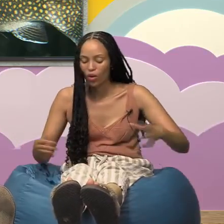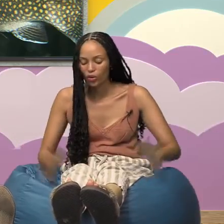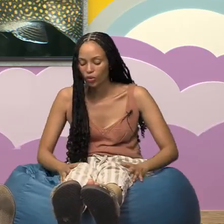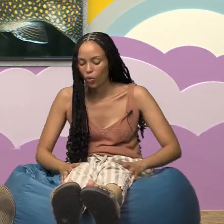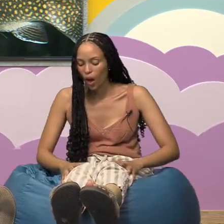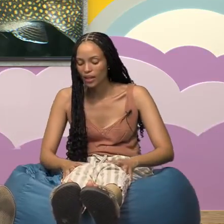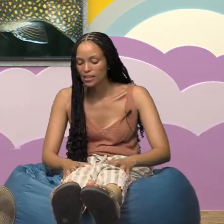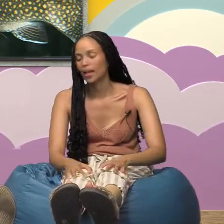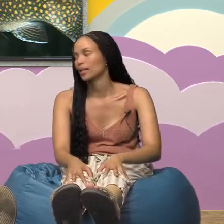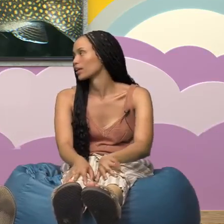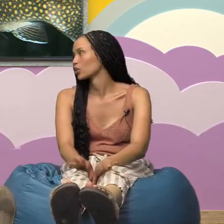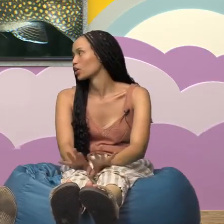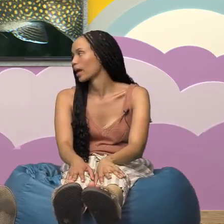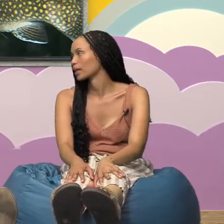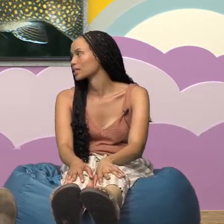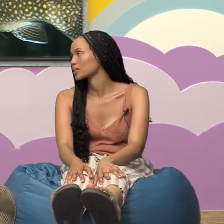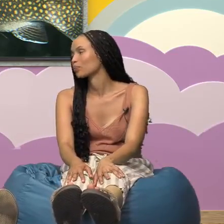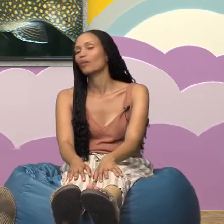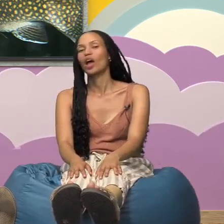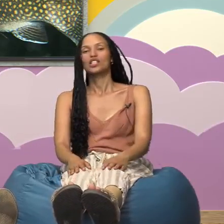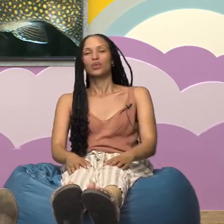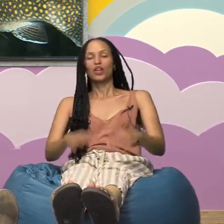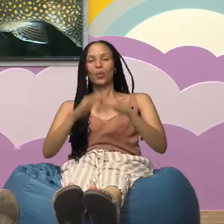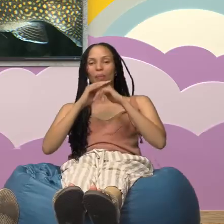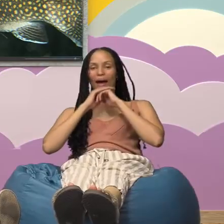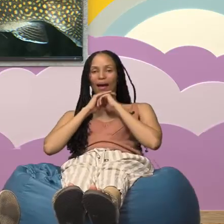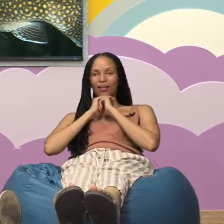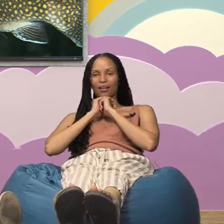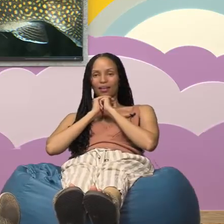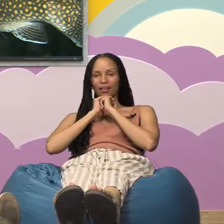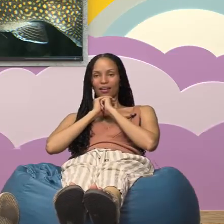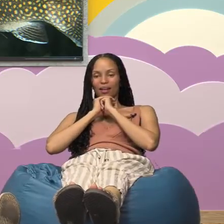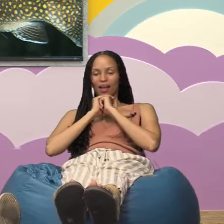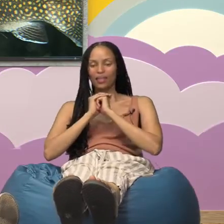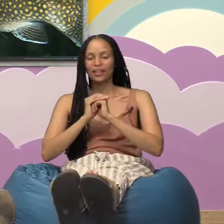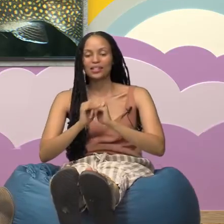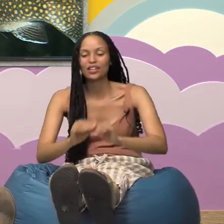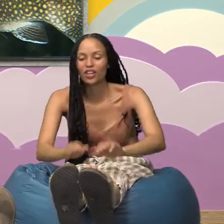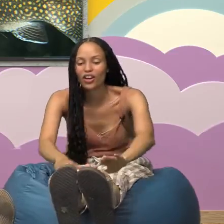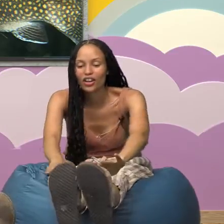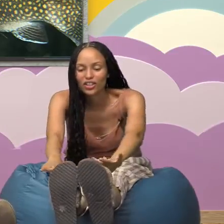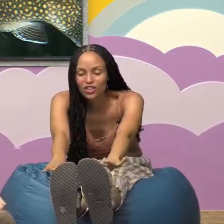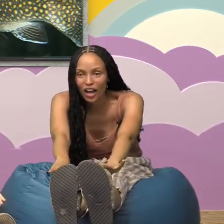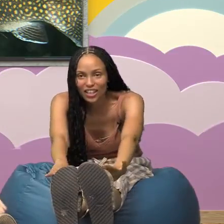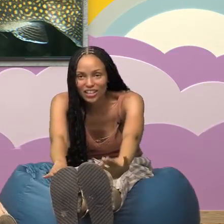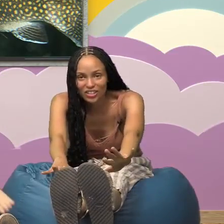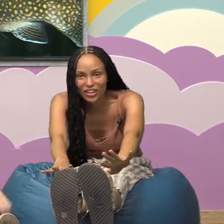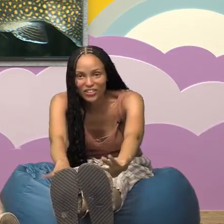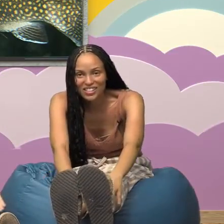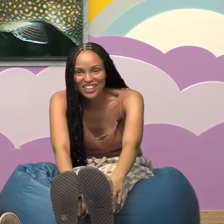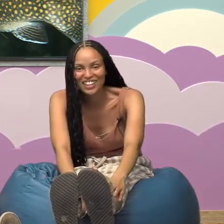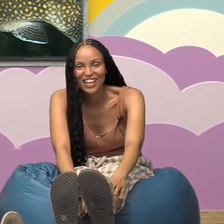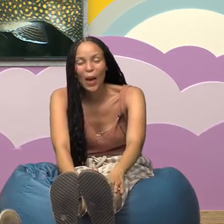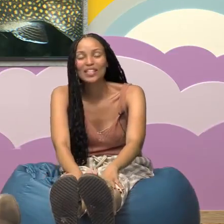abs, your quads, and like your legs. Mm-hmm. So we're going to go back and then try and touch